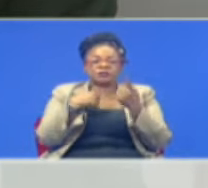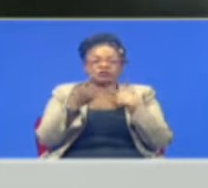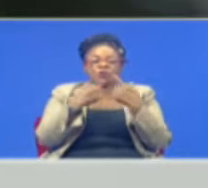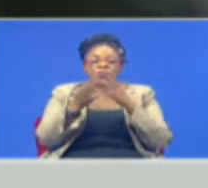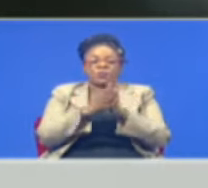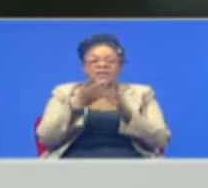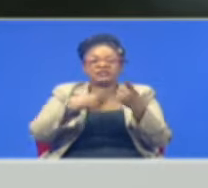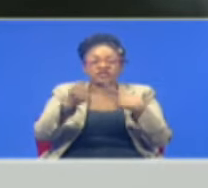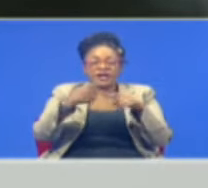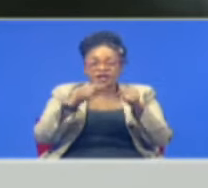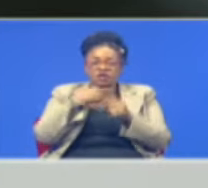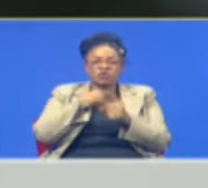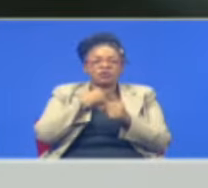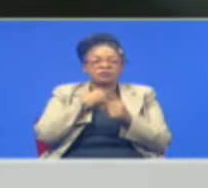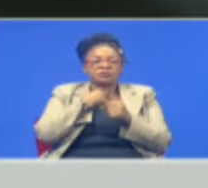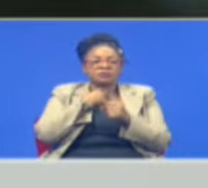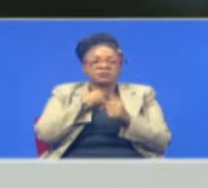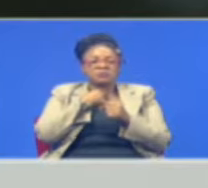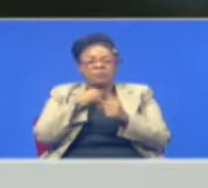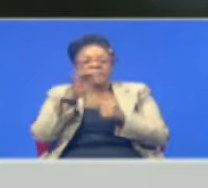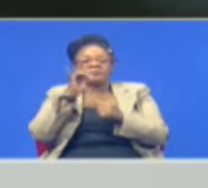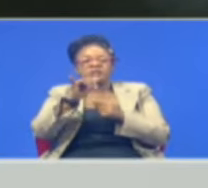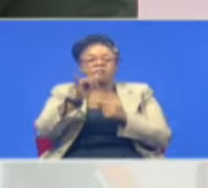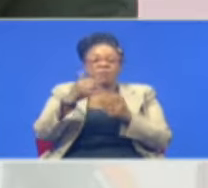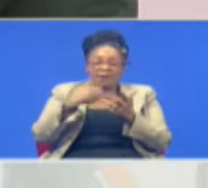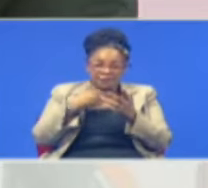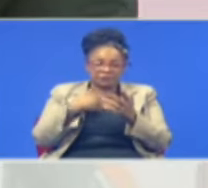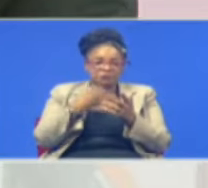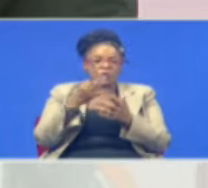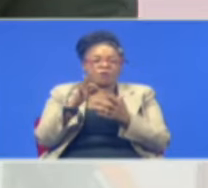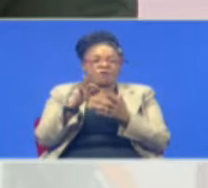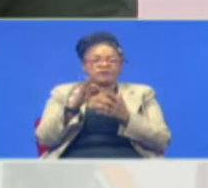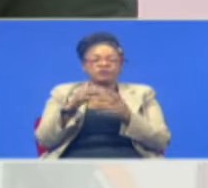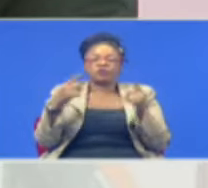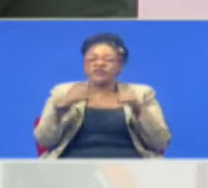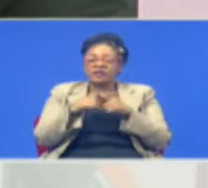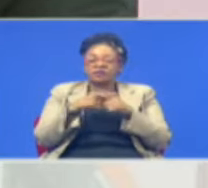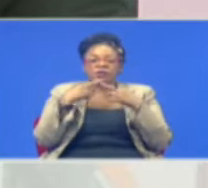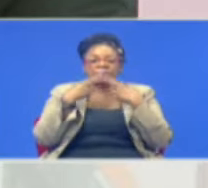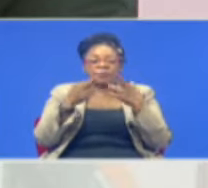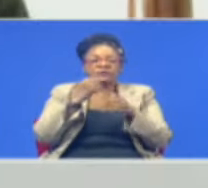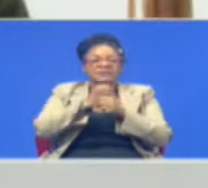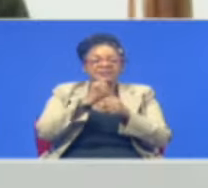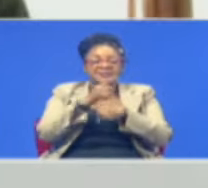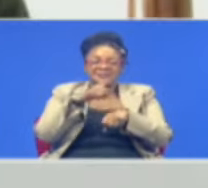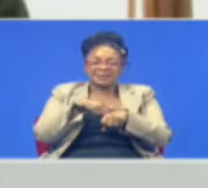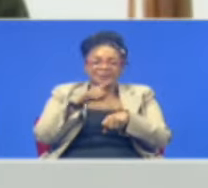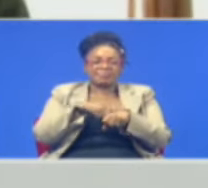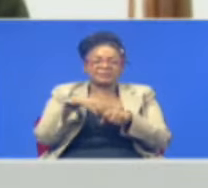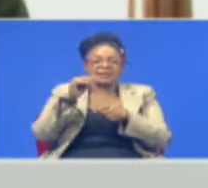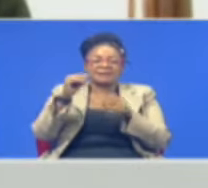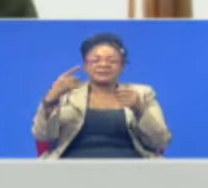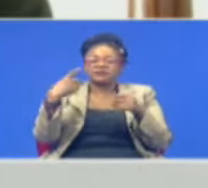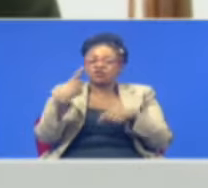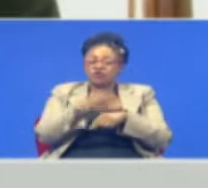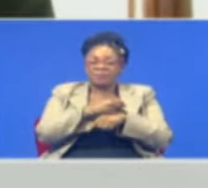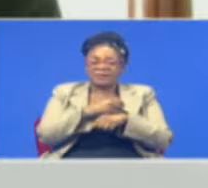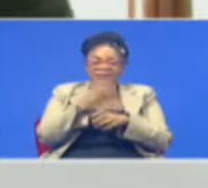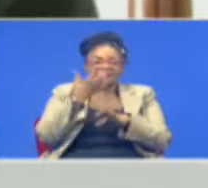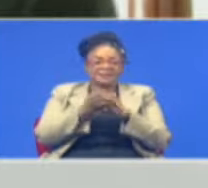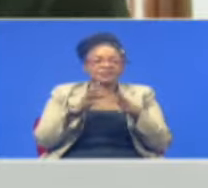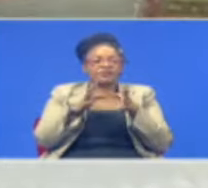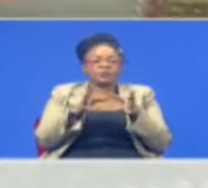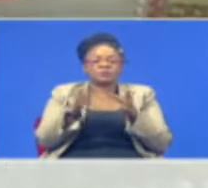unions. Wekesa was put on the spot over a controversial report he did when he was at the anti-doping task force.